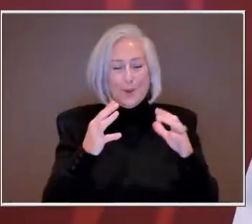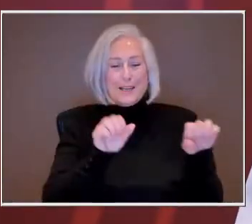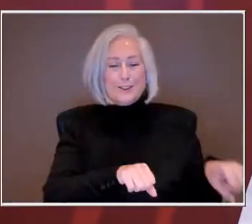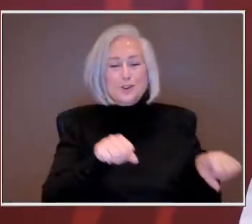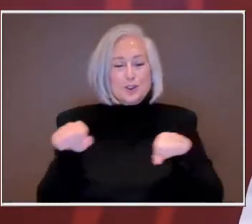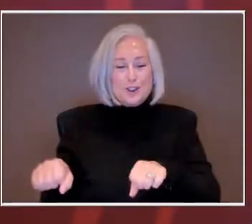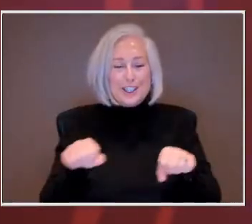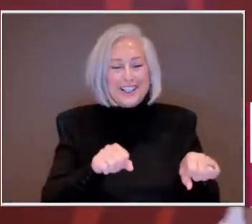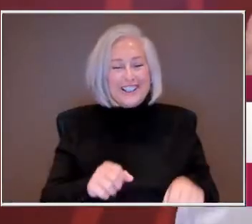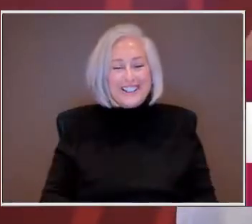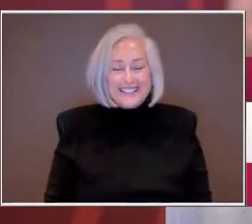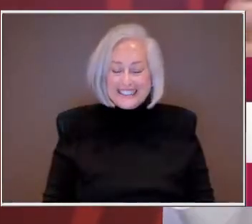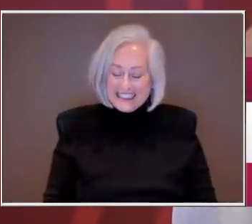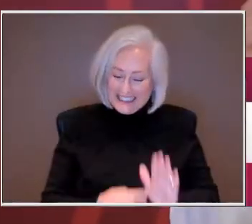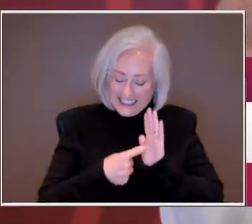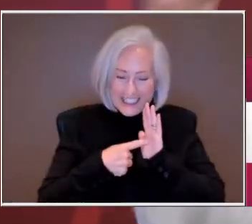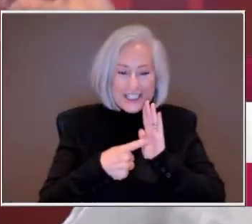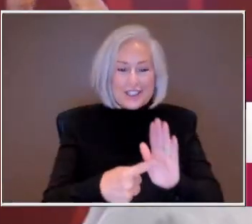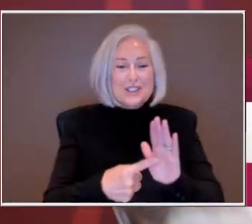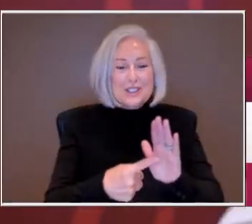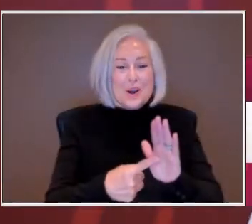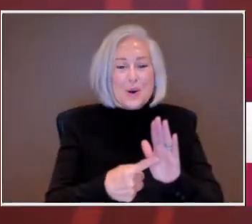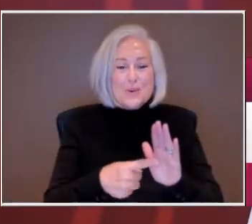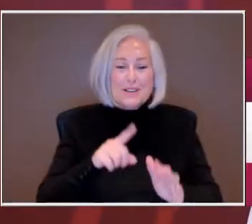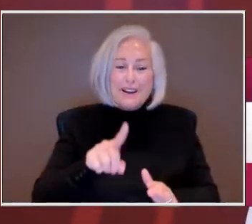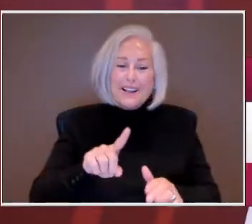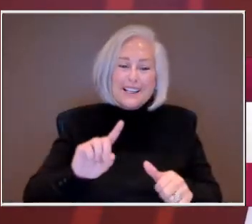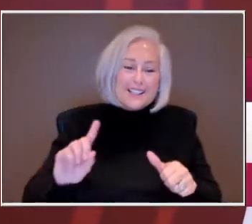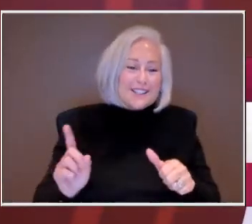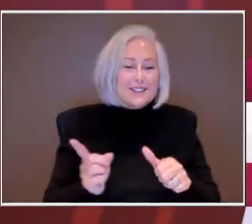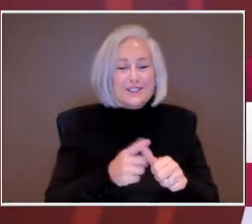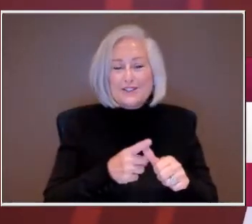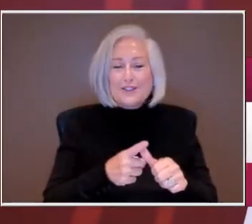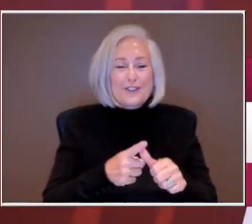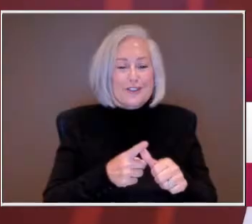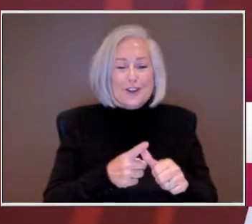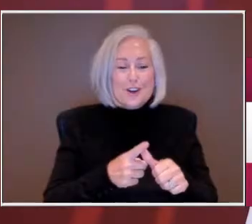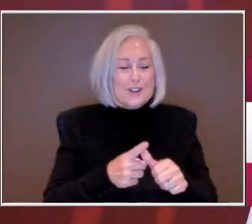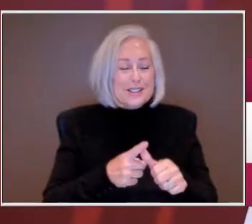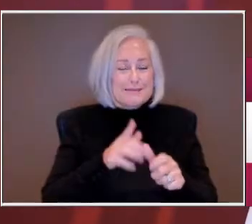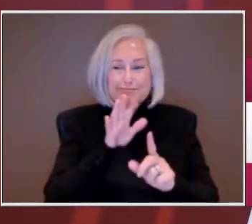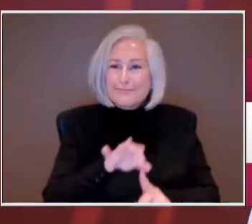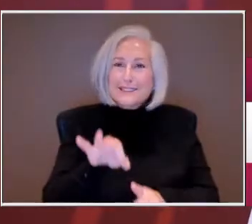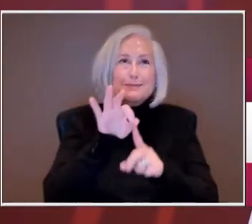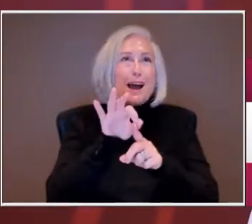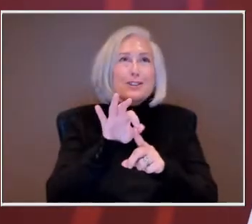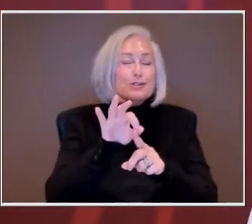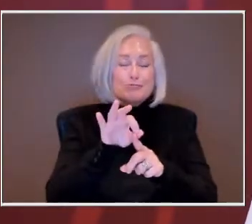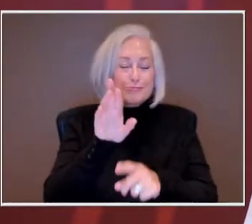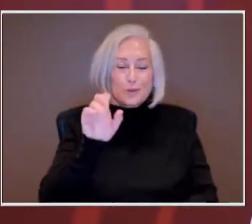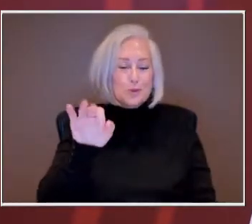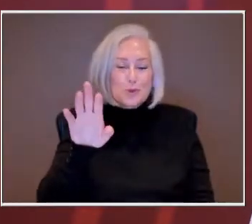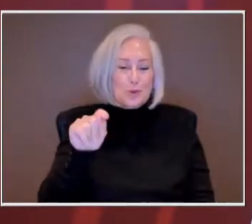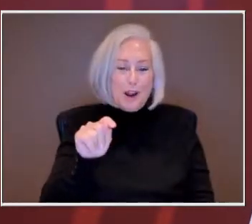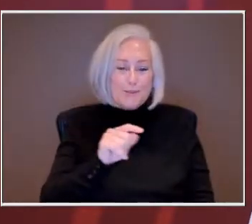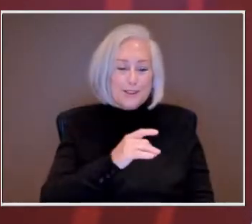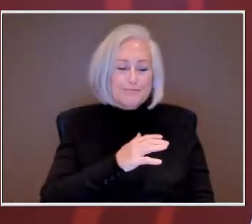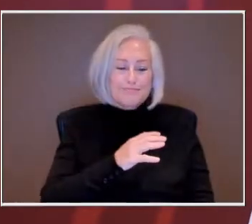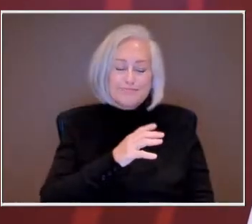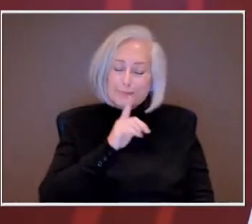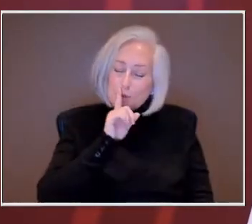testament, you know, when all these, we talk about these first and how, just how special Robert is. It's just, it's been cool to see all